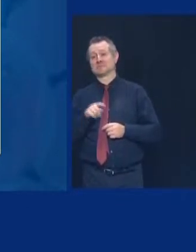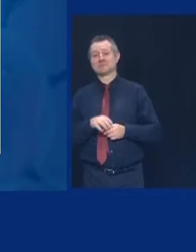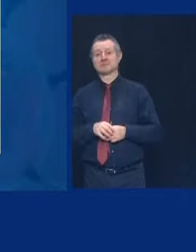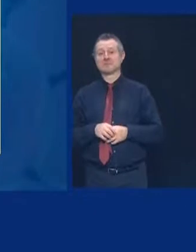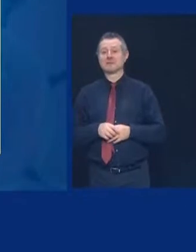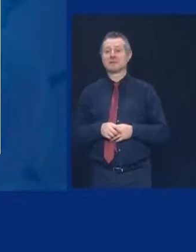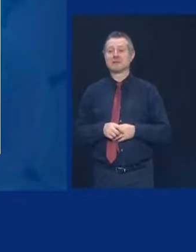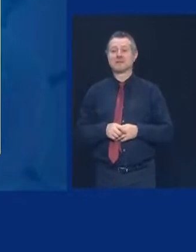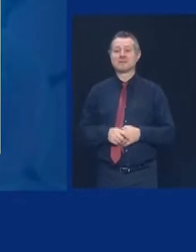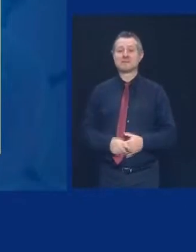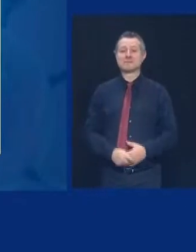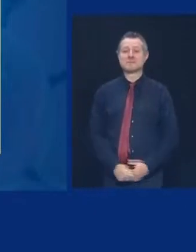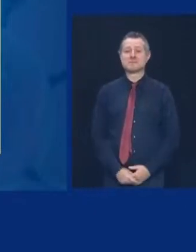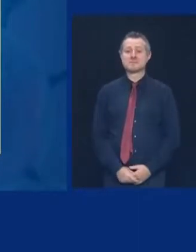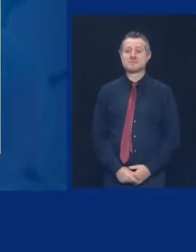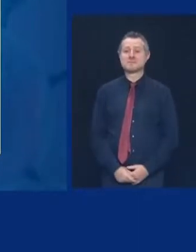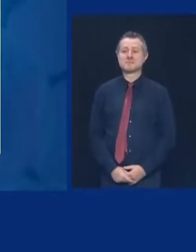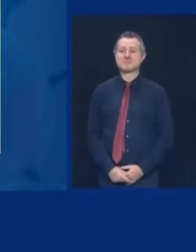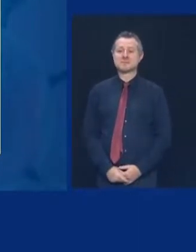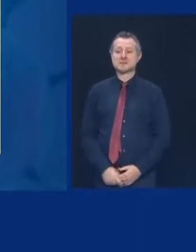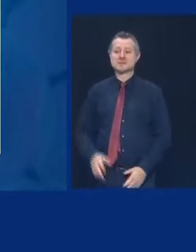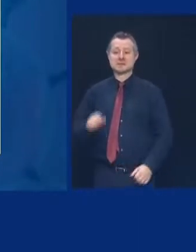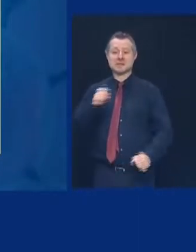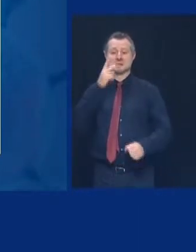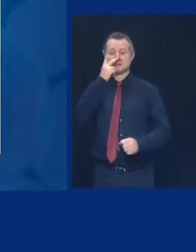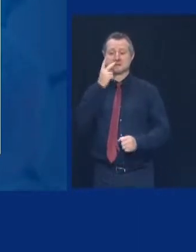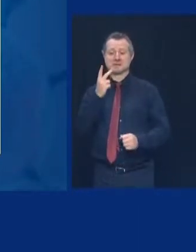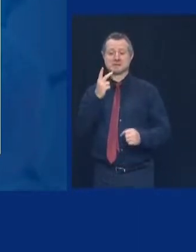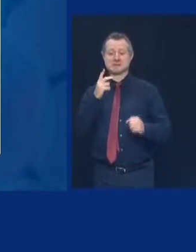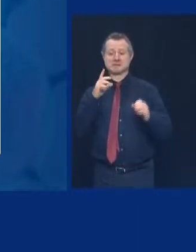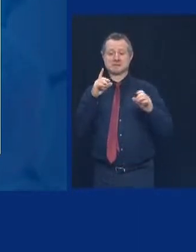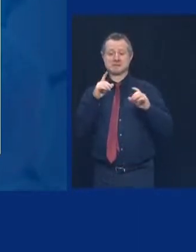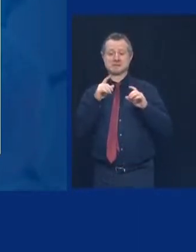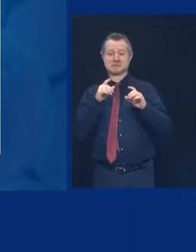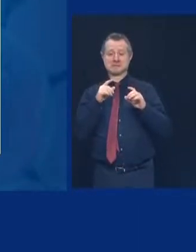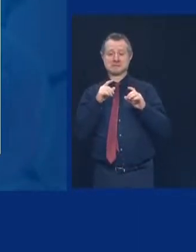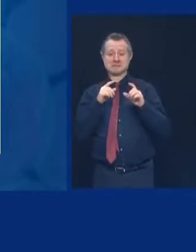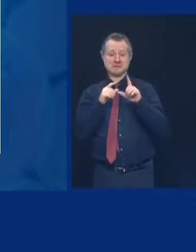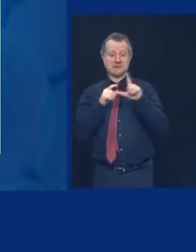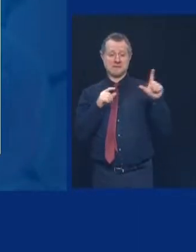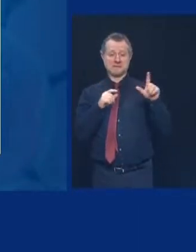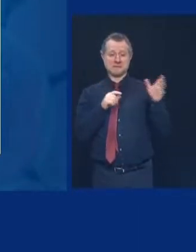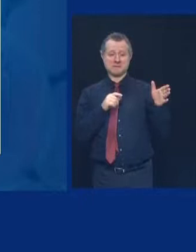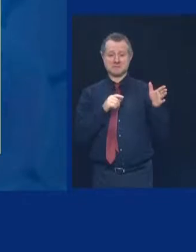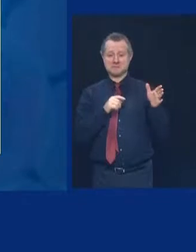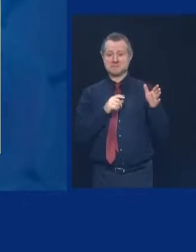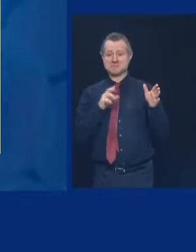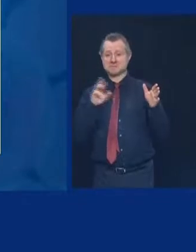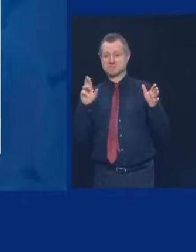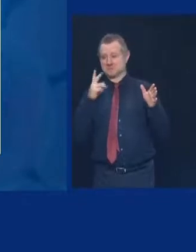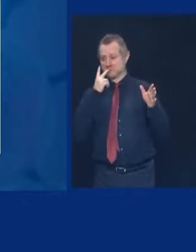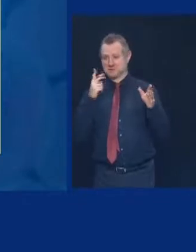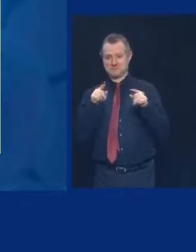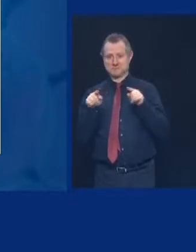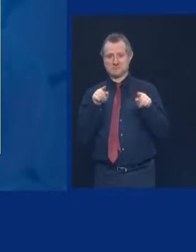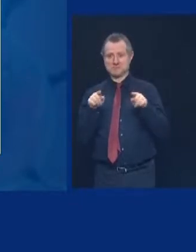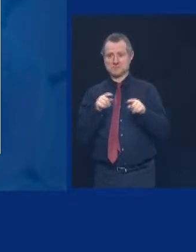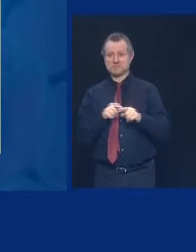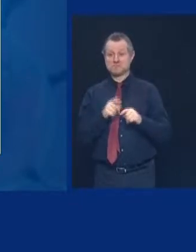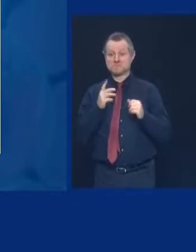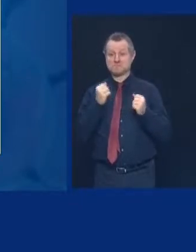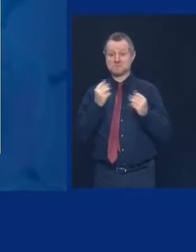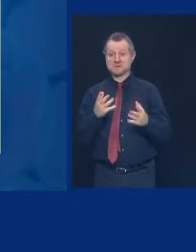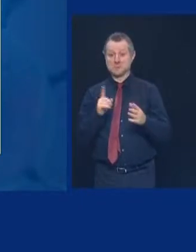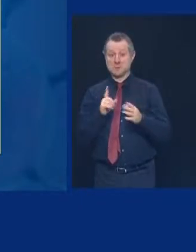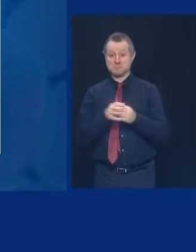your left, I guess. But it's always the same concept. The concentration of cases become the most intense zone, and